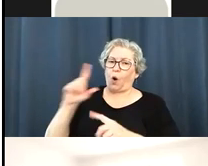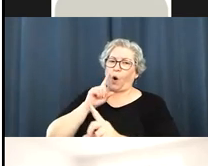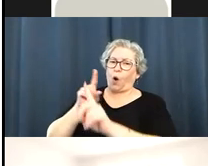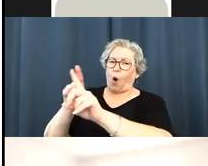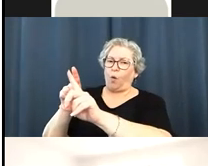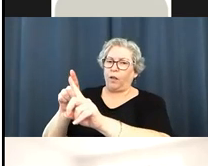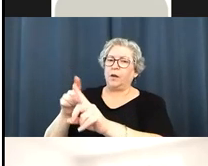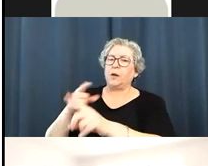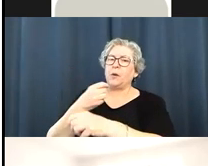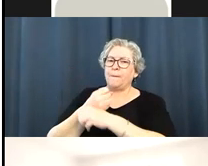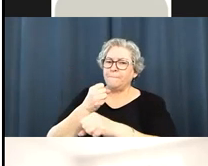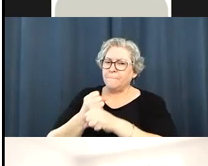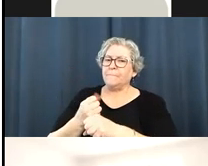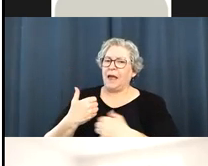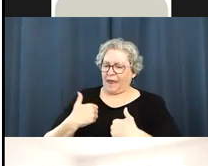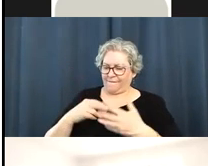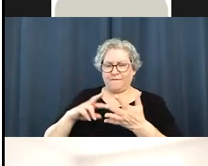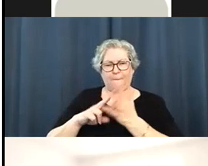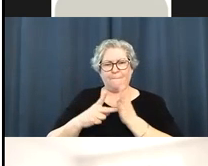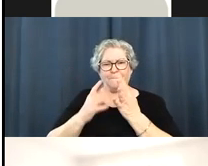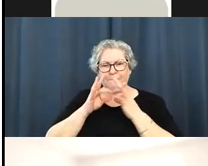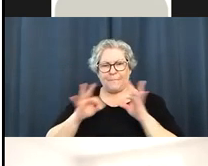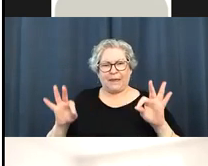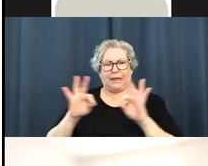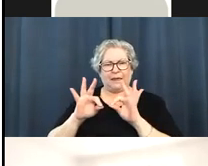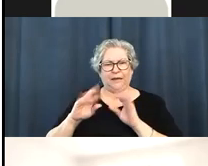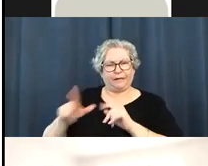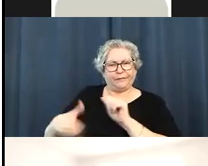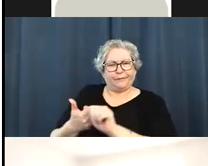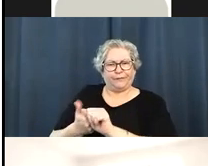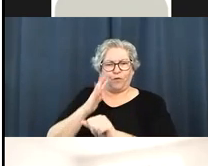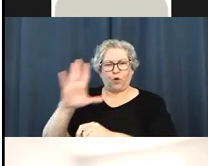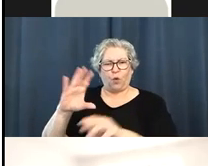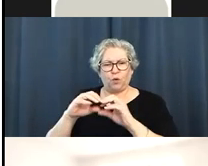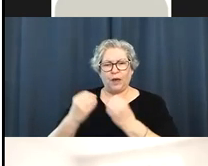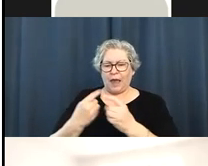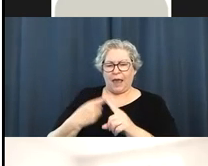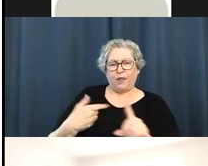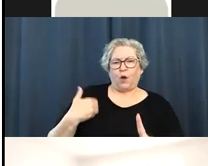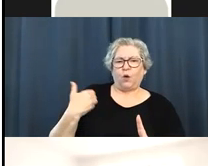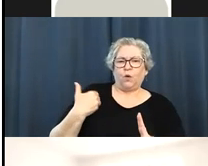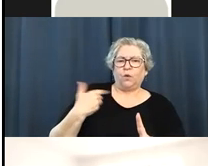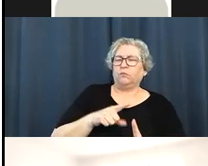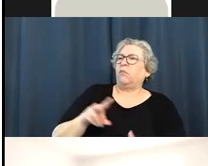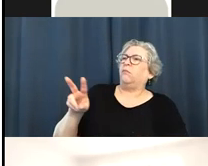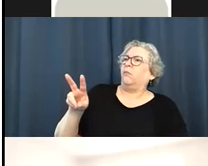make sure the goal should be meaningful to your organization, but also something that, that the youth can kind of sink their teeth into, right? So